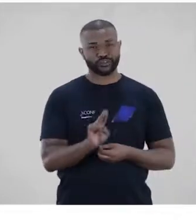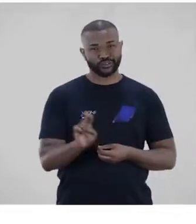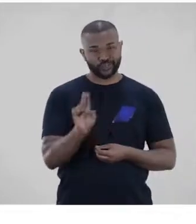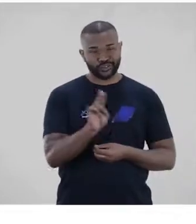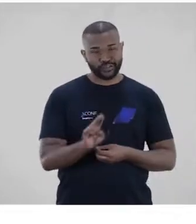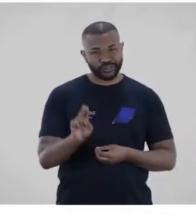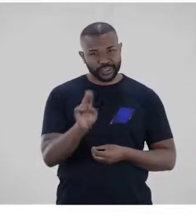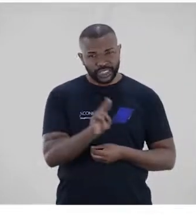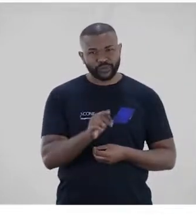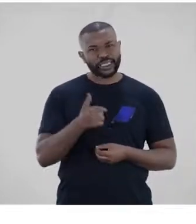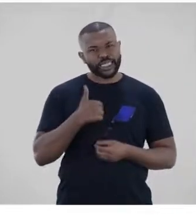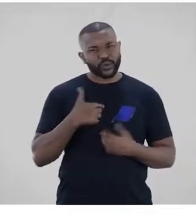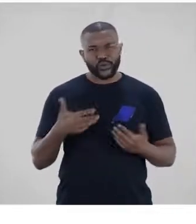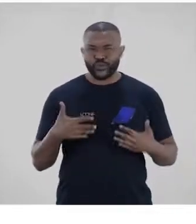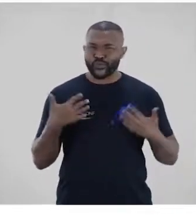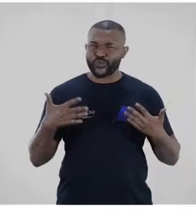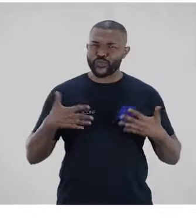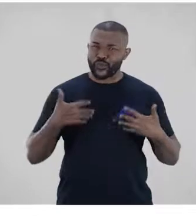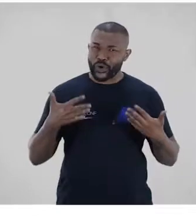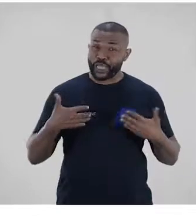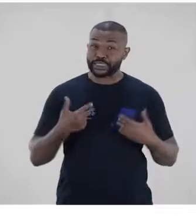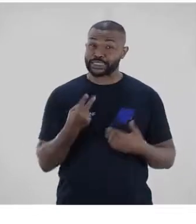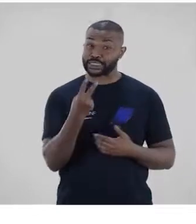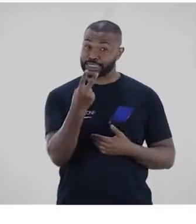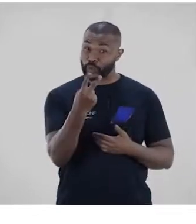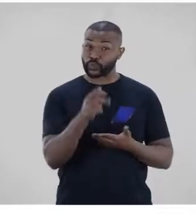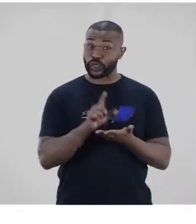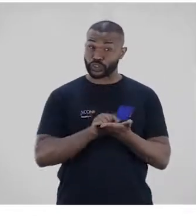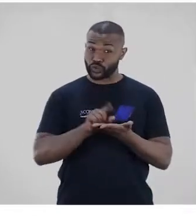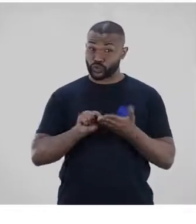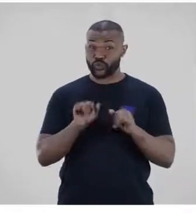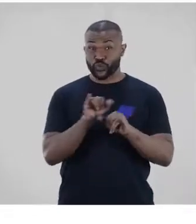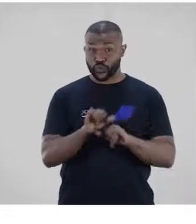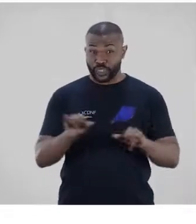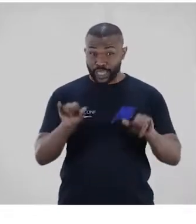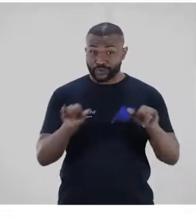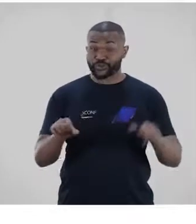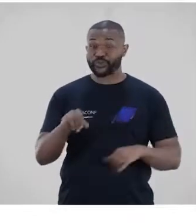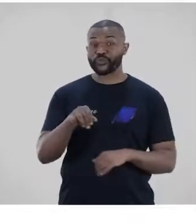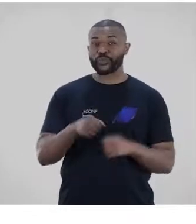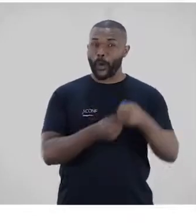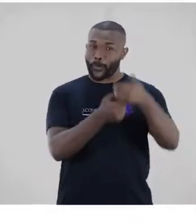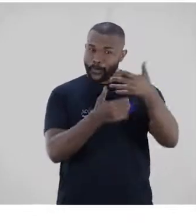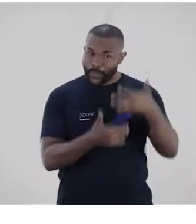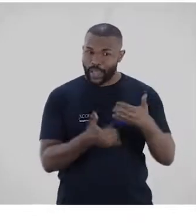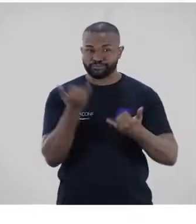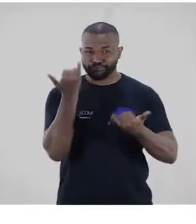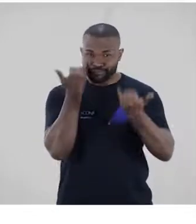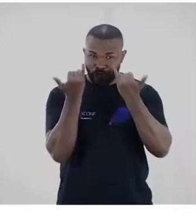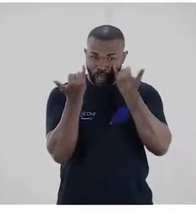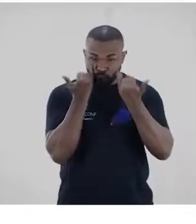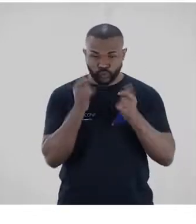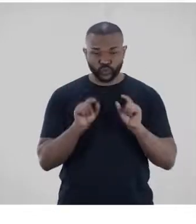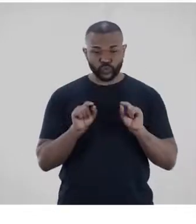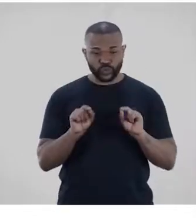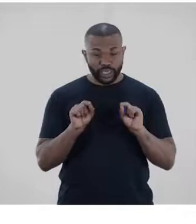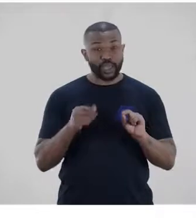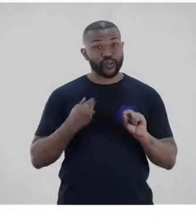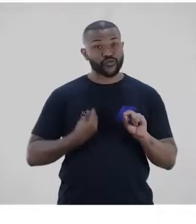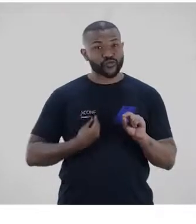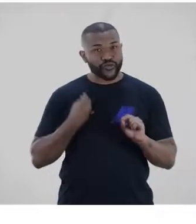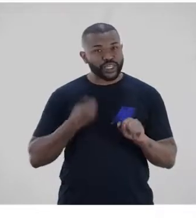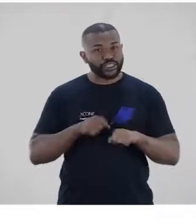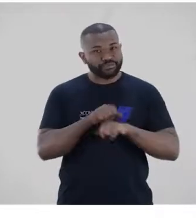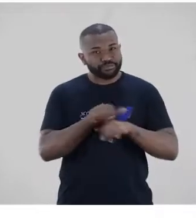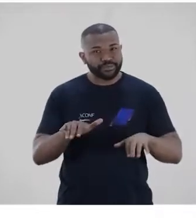article coming out on data mesh, the blueprint that brings that to life, and hopefully we will have that by the time you're watching